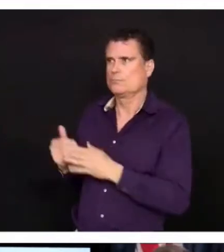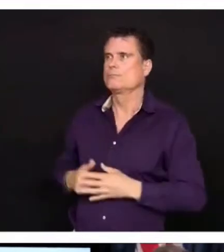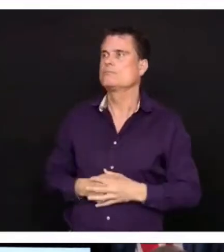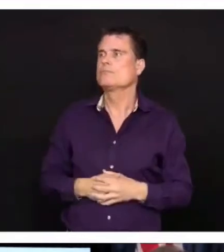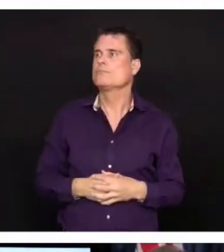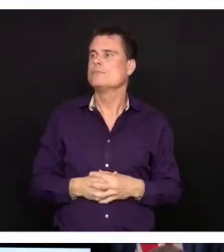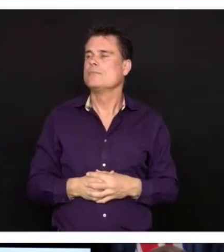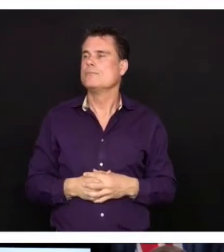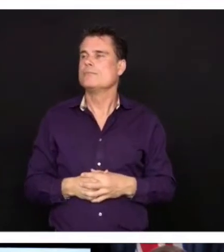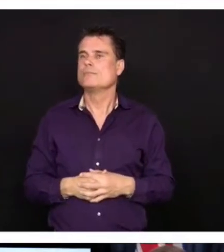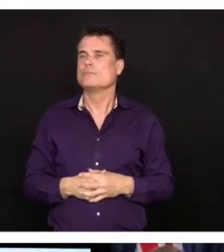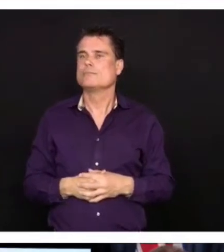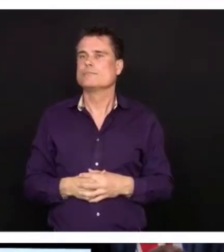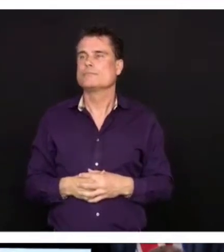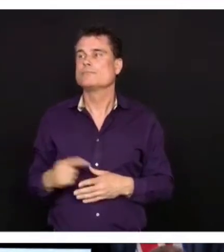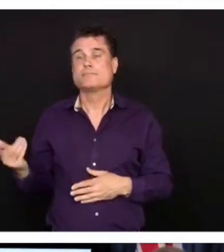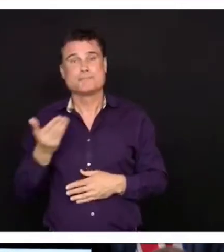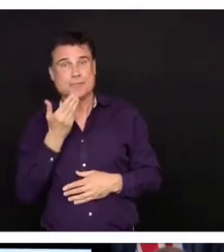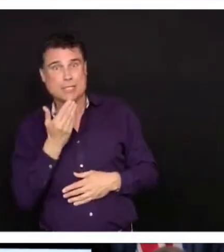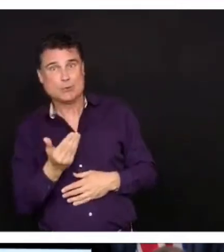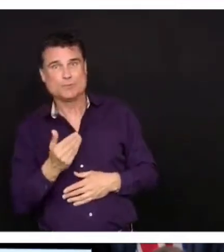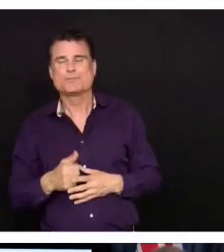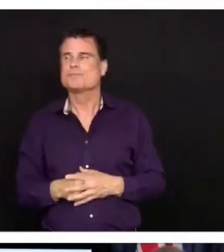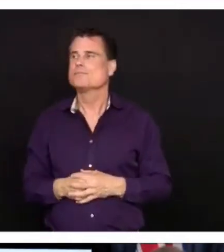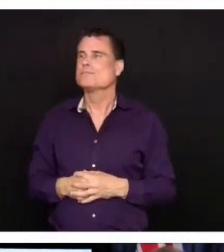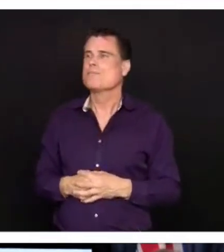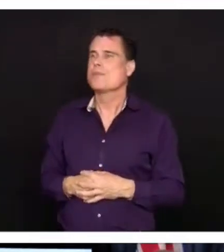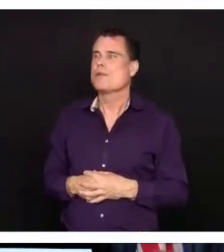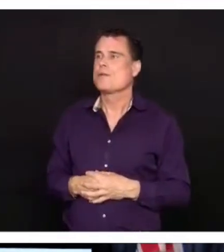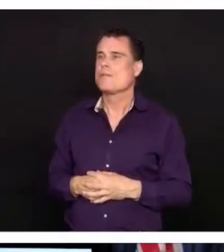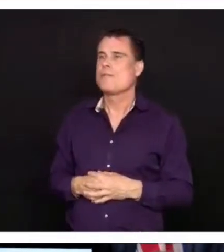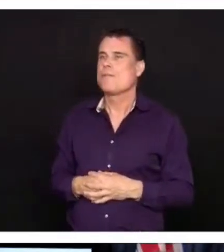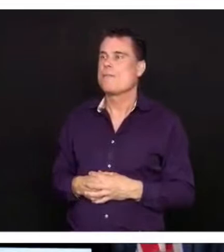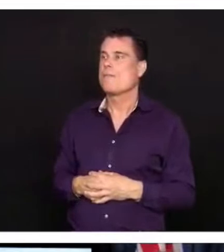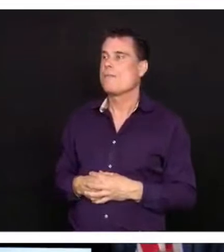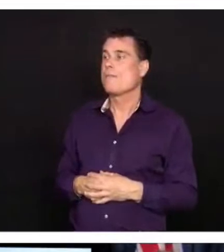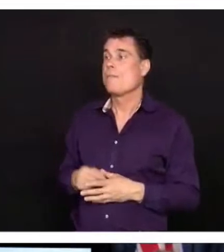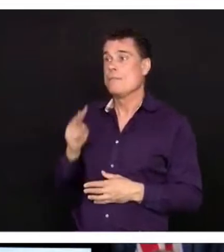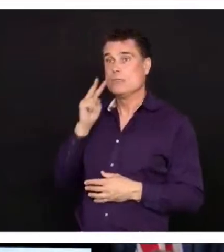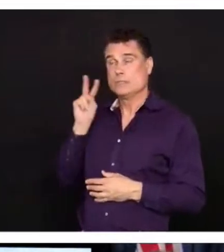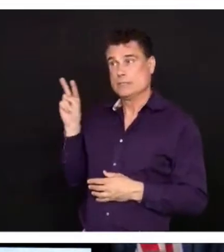presentation of March 27th. What we did at that time was to